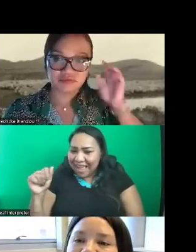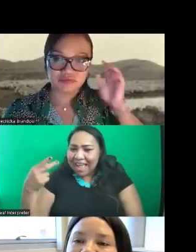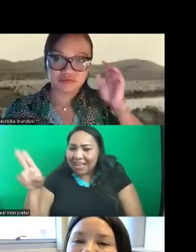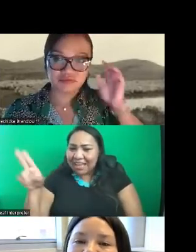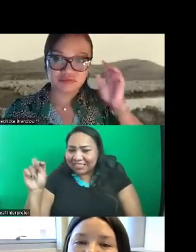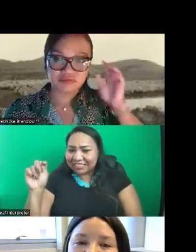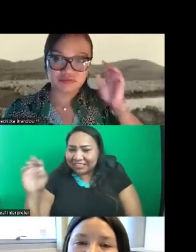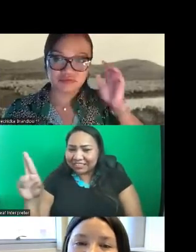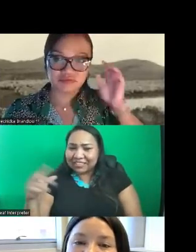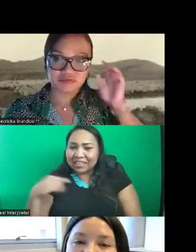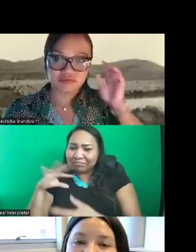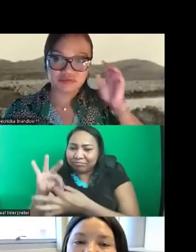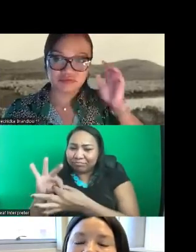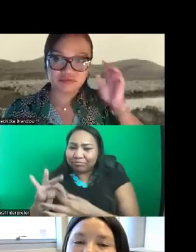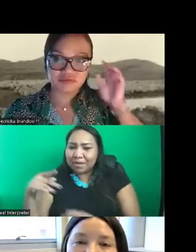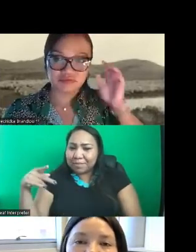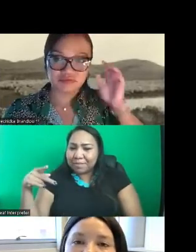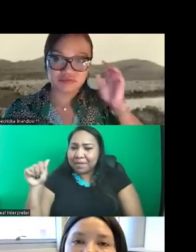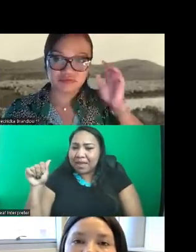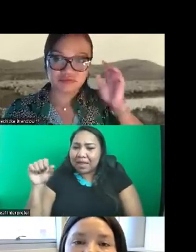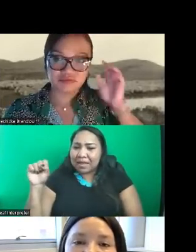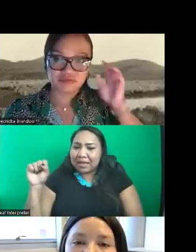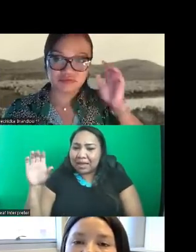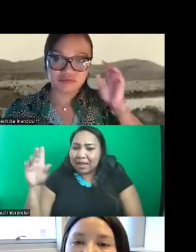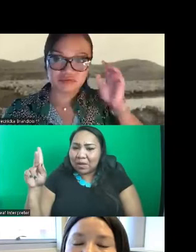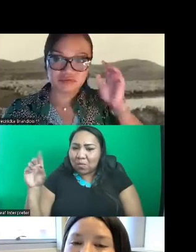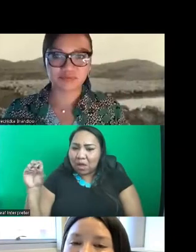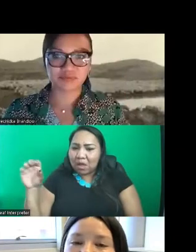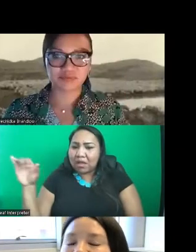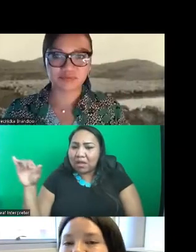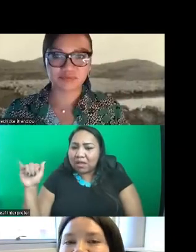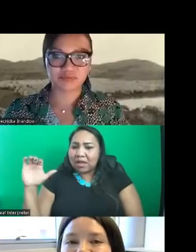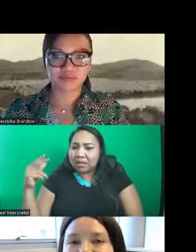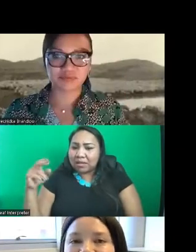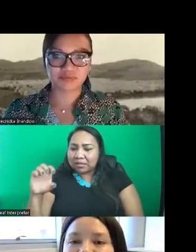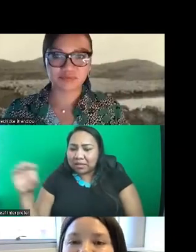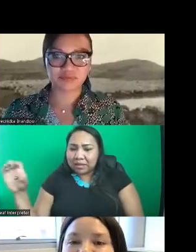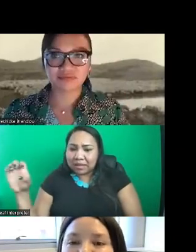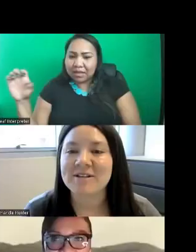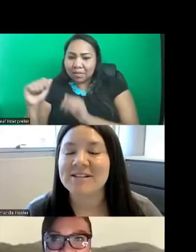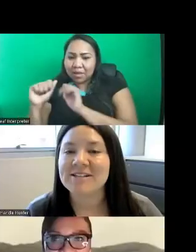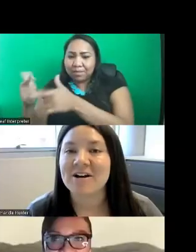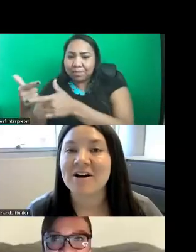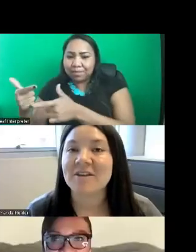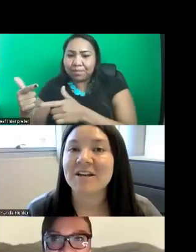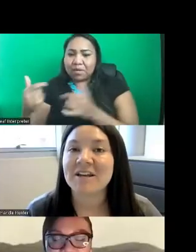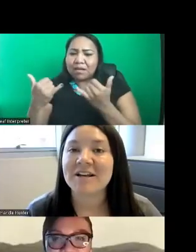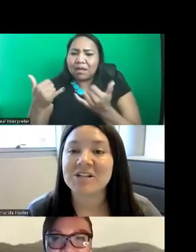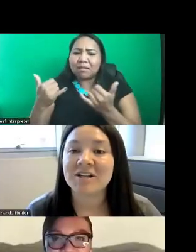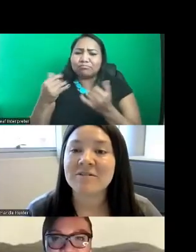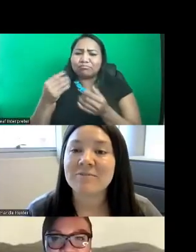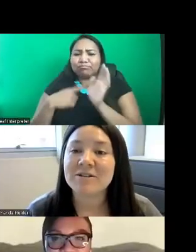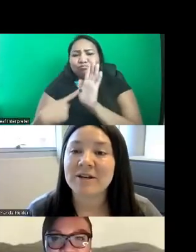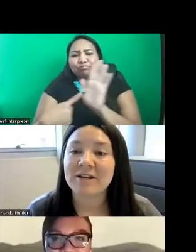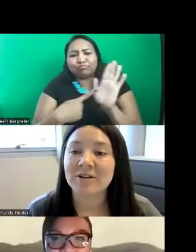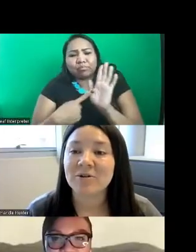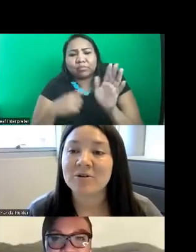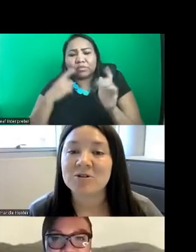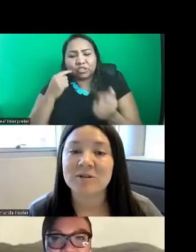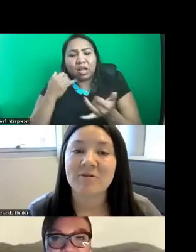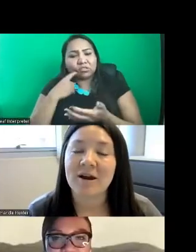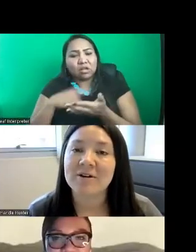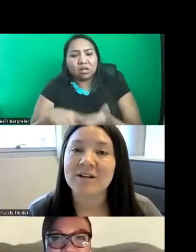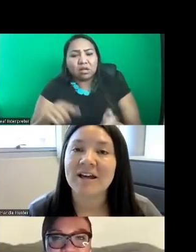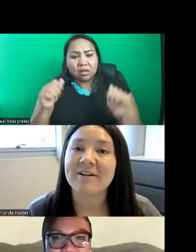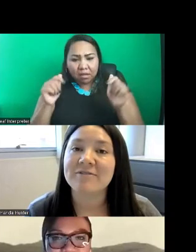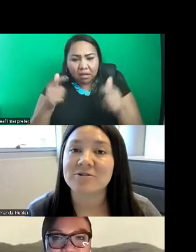tribe. Today, I'll be describing a small corner of research that focuses on the connection between